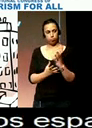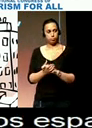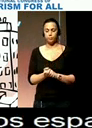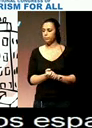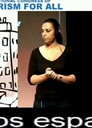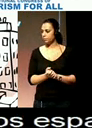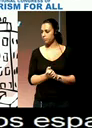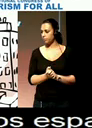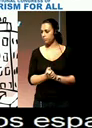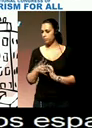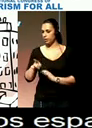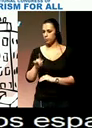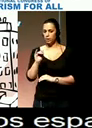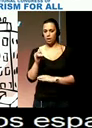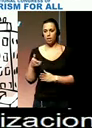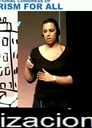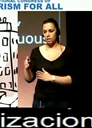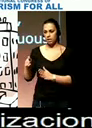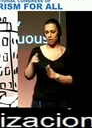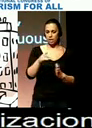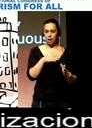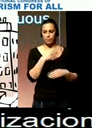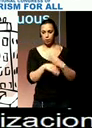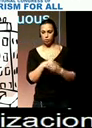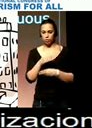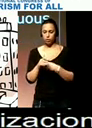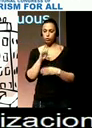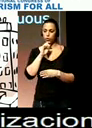is incorporated in the entire walkway.